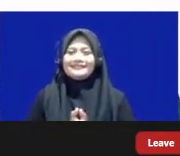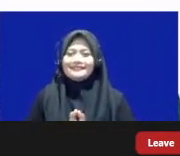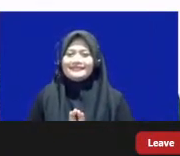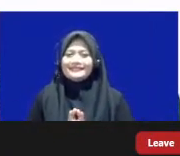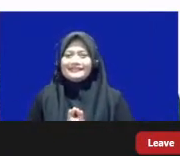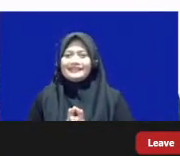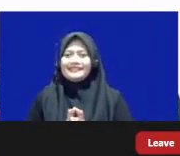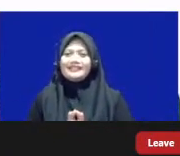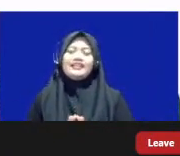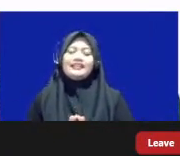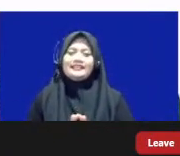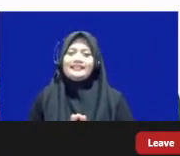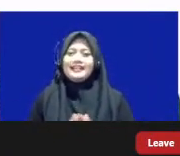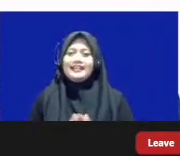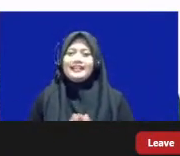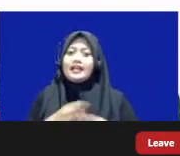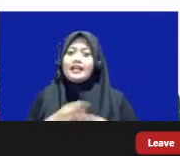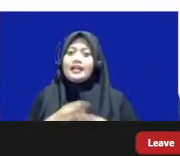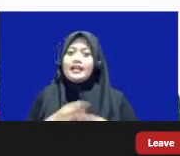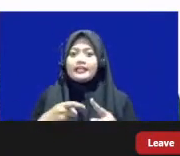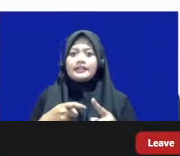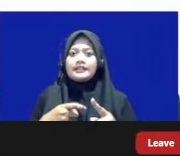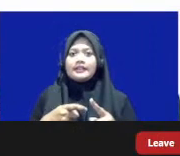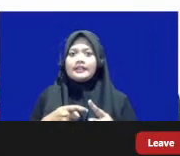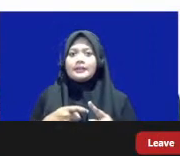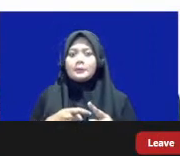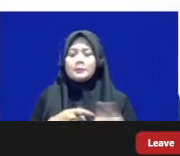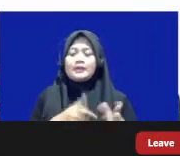from Indonesia, from this side,